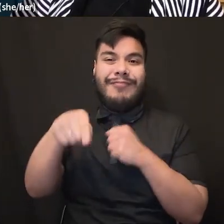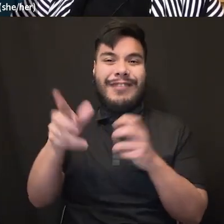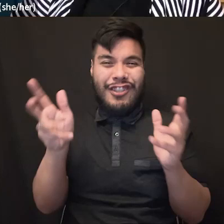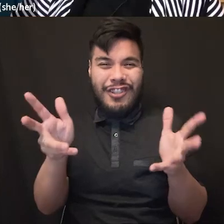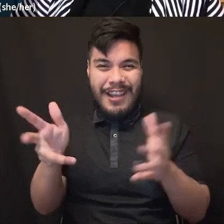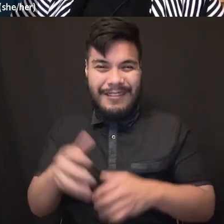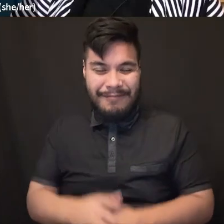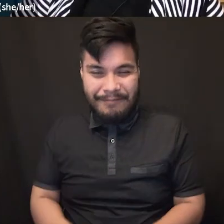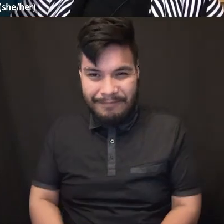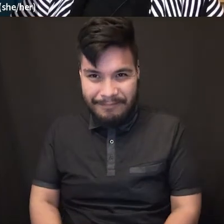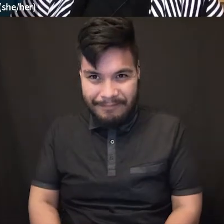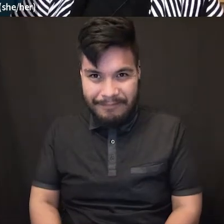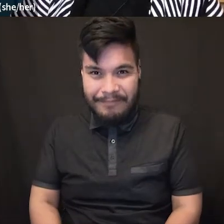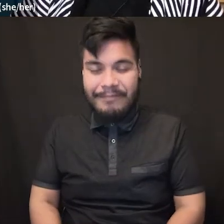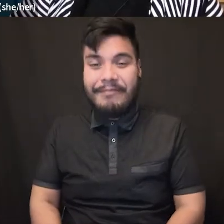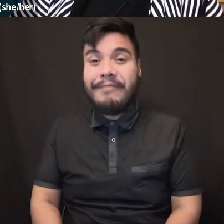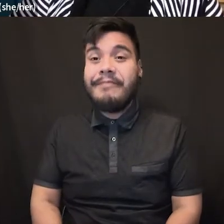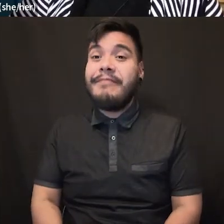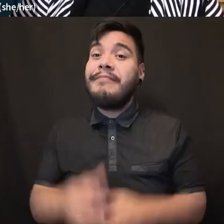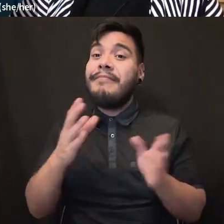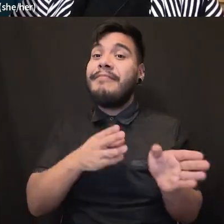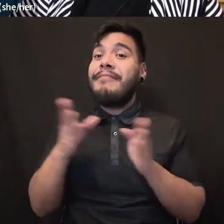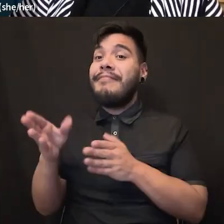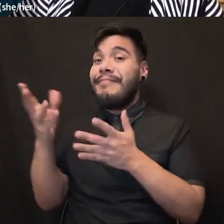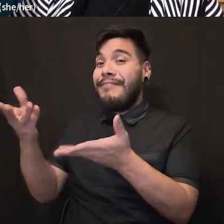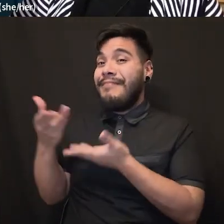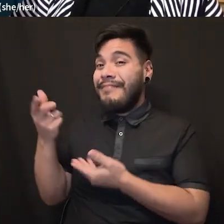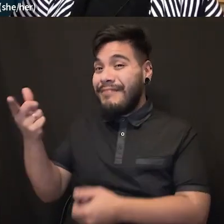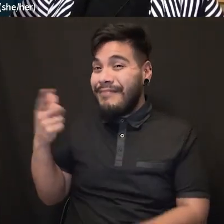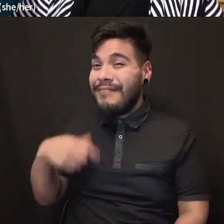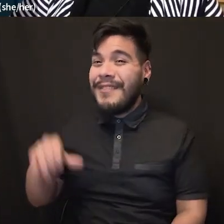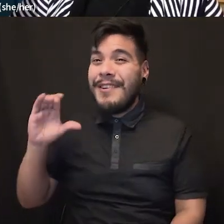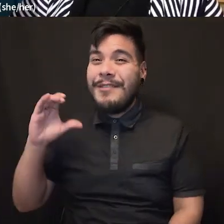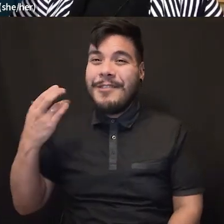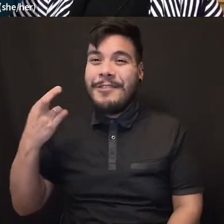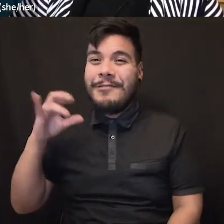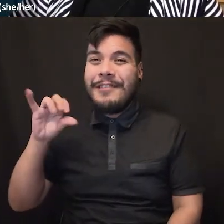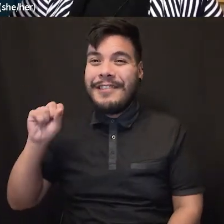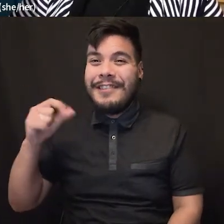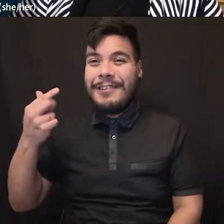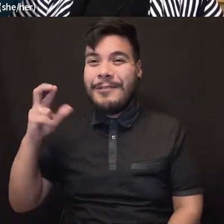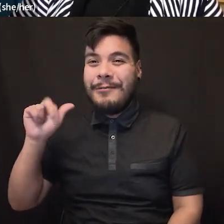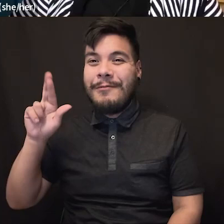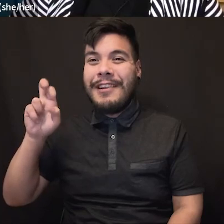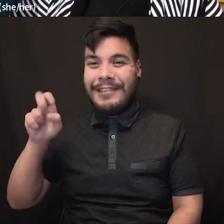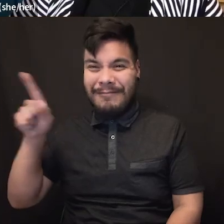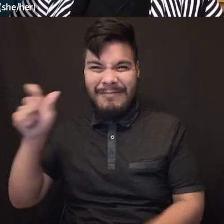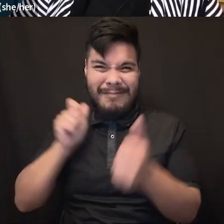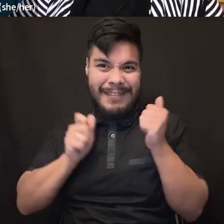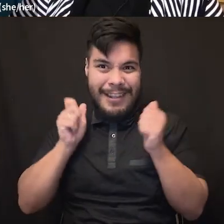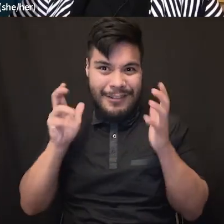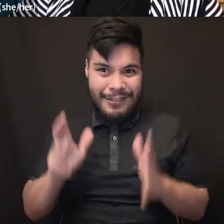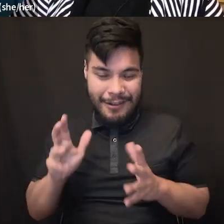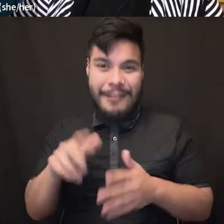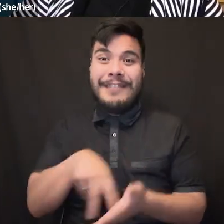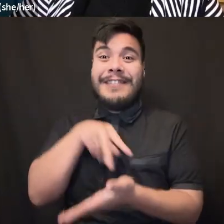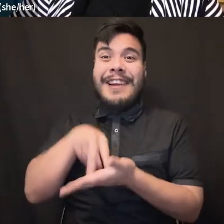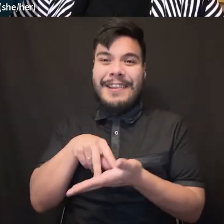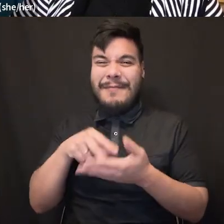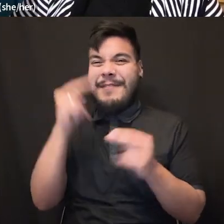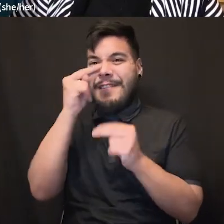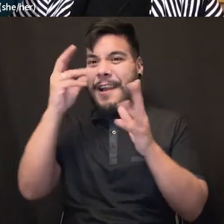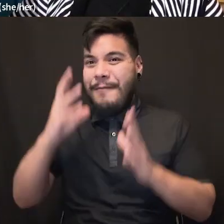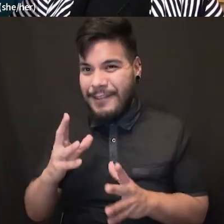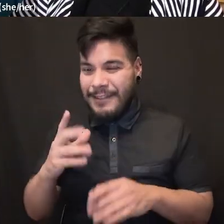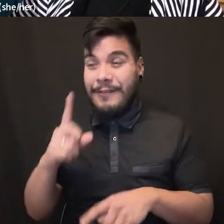you. I'd also like to introduce you to Chris Grace. Chris has been an actor and stand-up comic for over 10